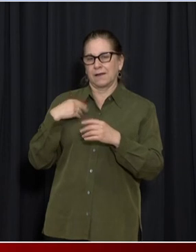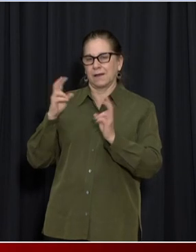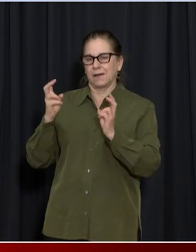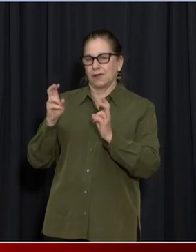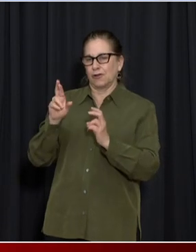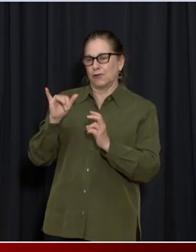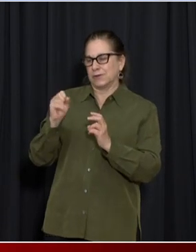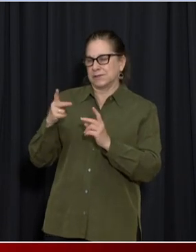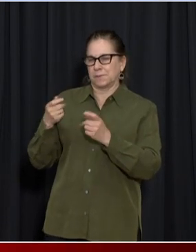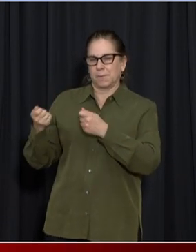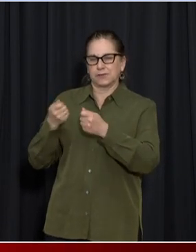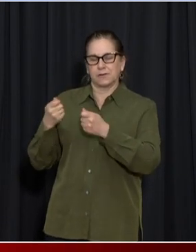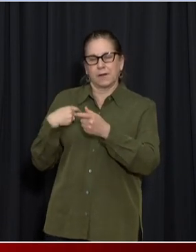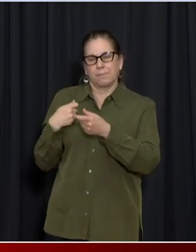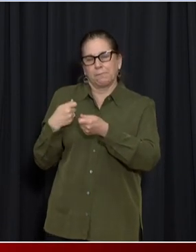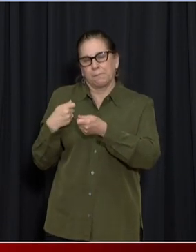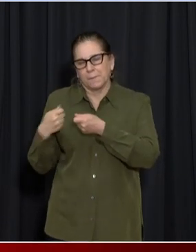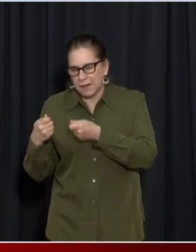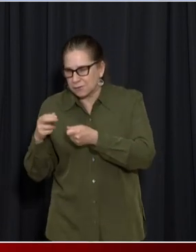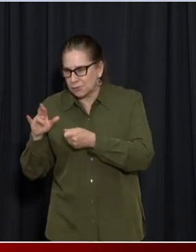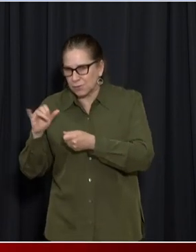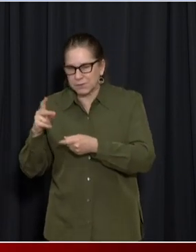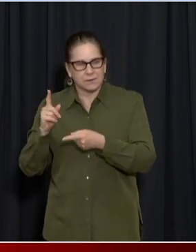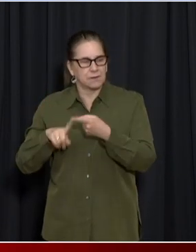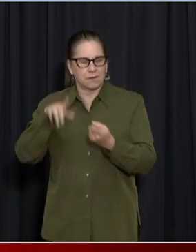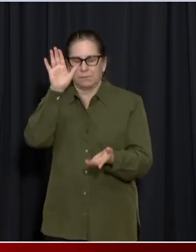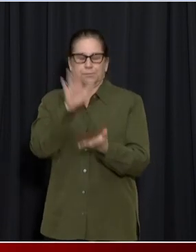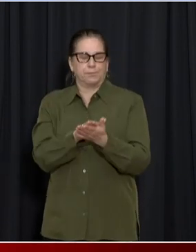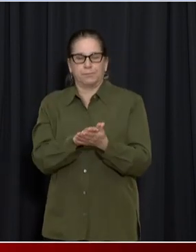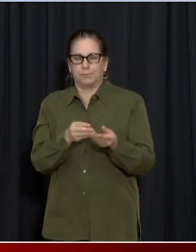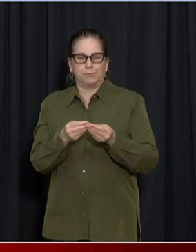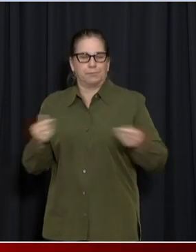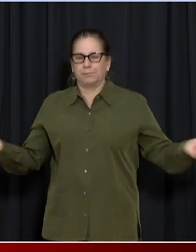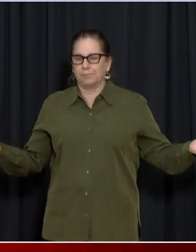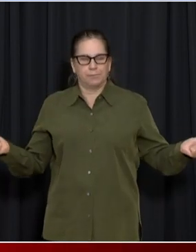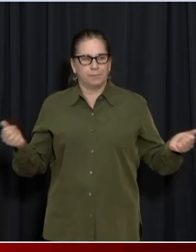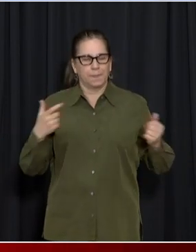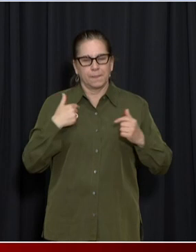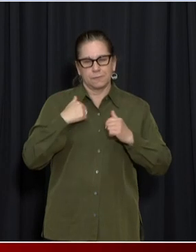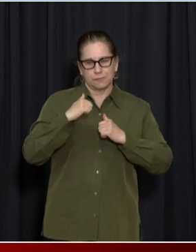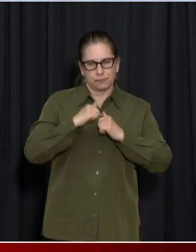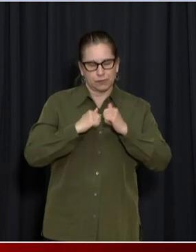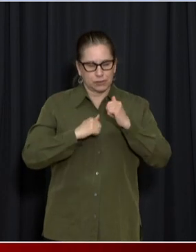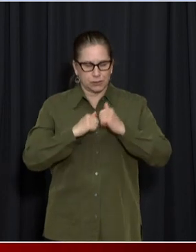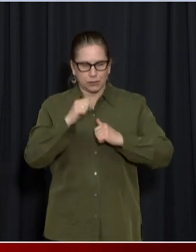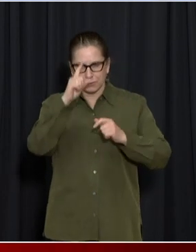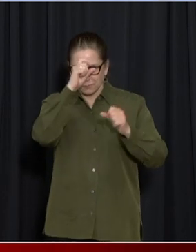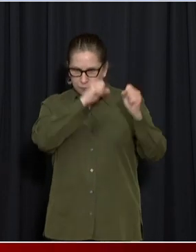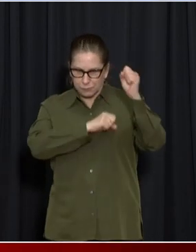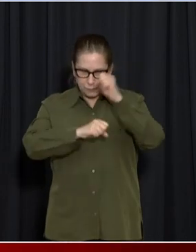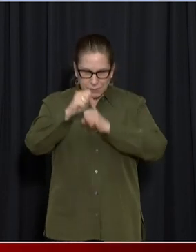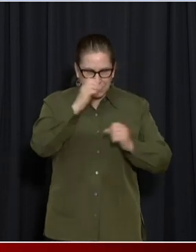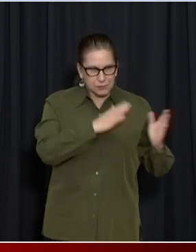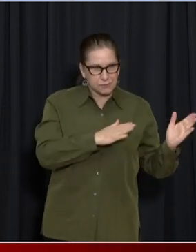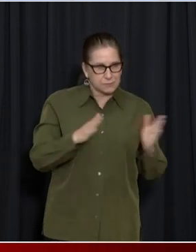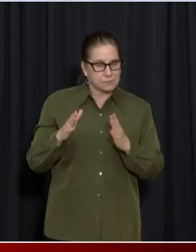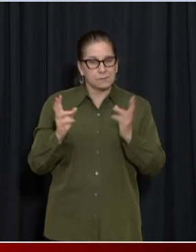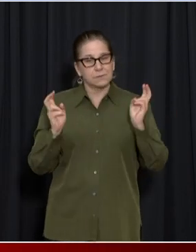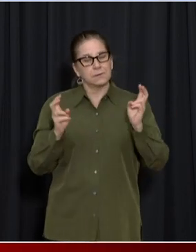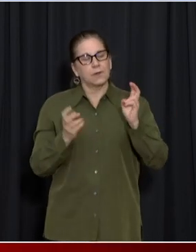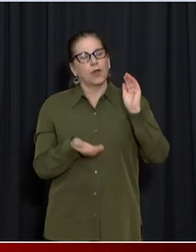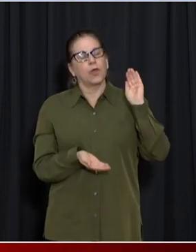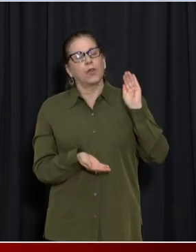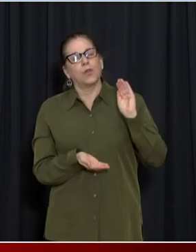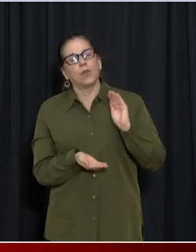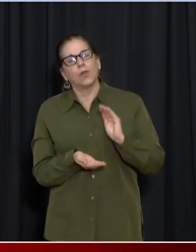HOPE framework to help guide our planning and inform us how we can reduce risks while moving DC to a new